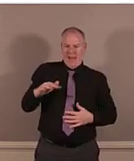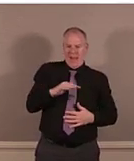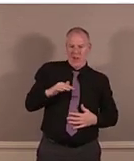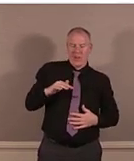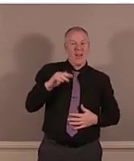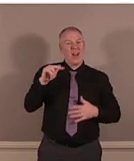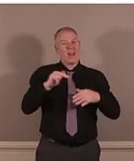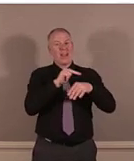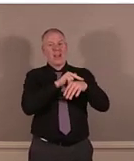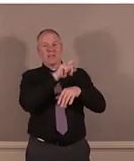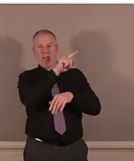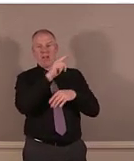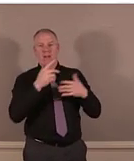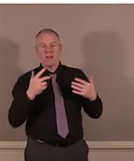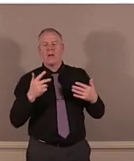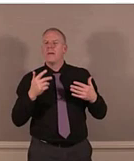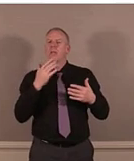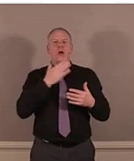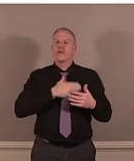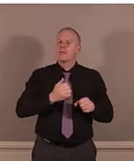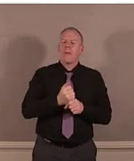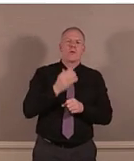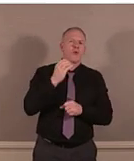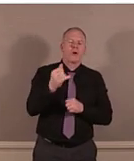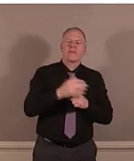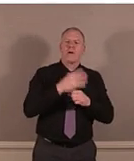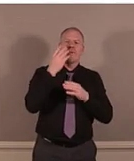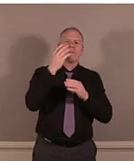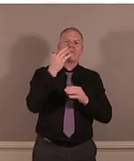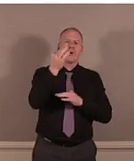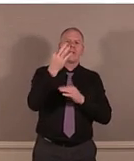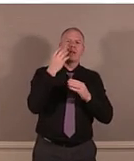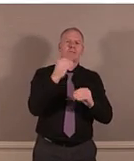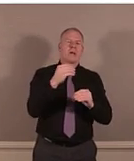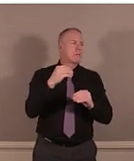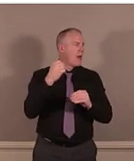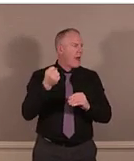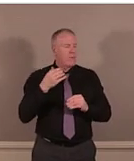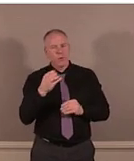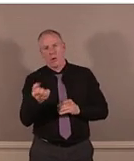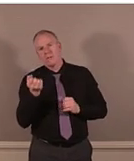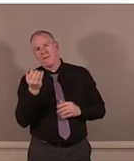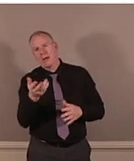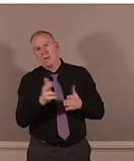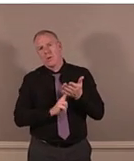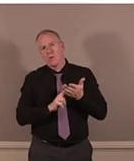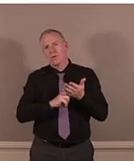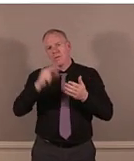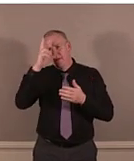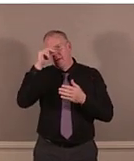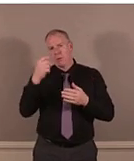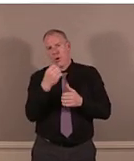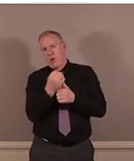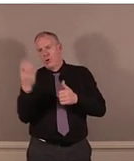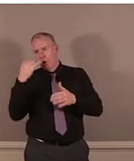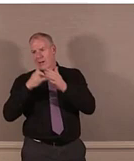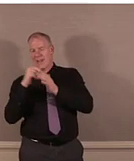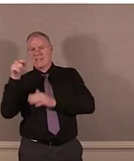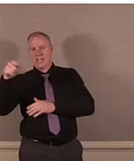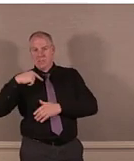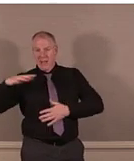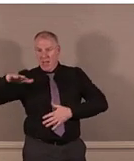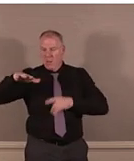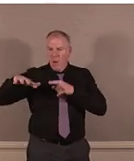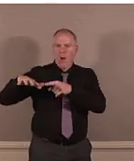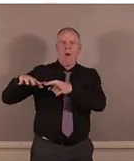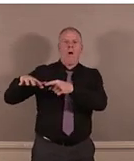and national courses, but not just courses that are in further education. There might be a course that's available through another organisation in your local